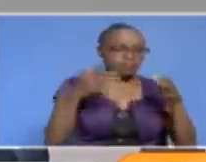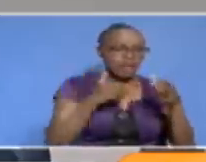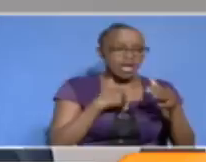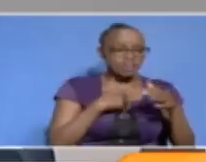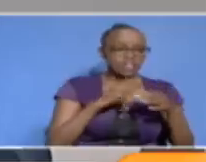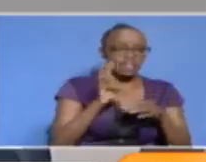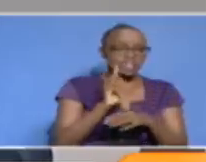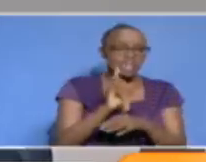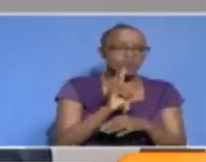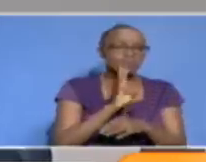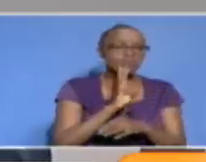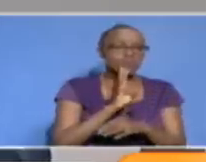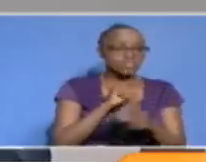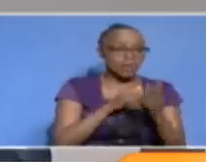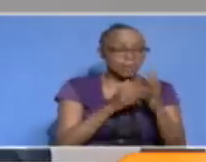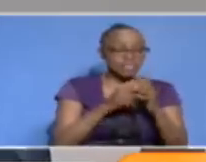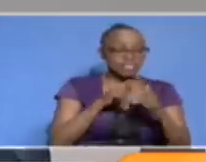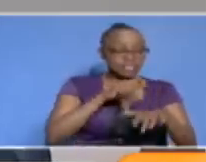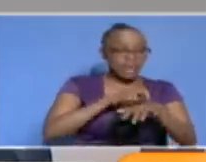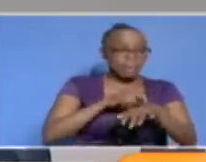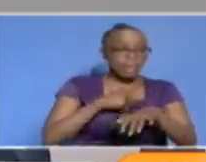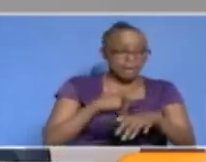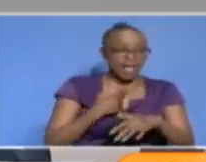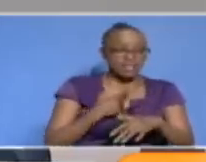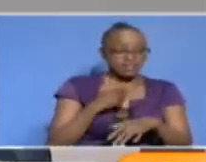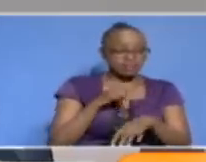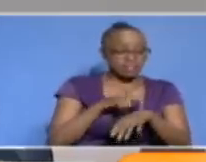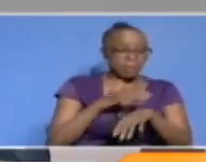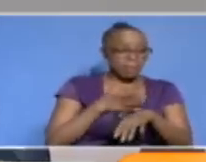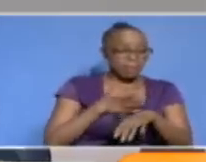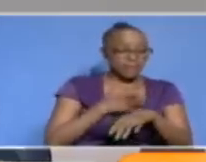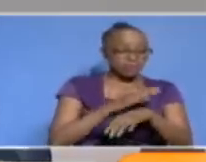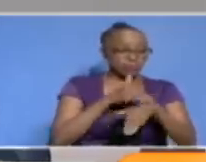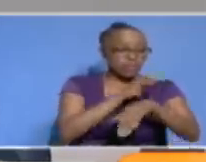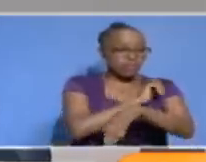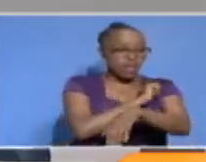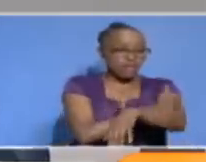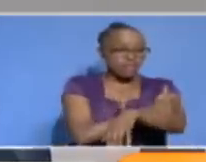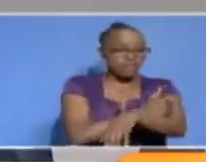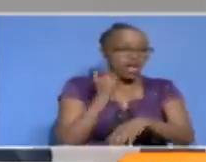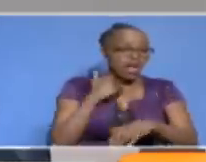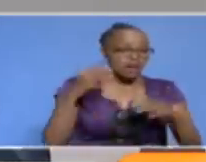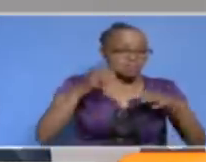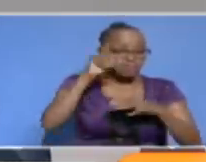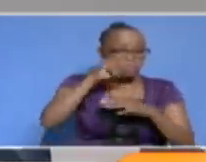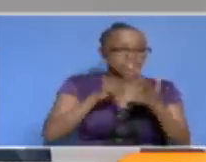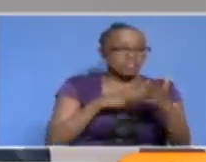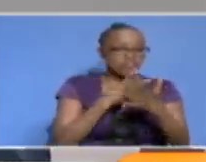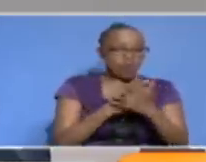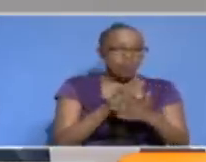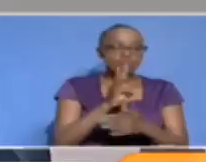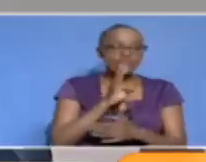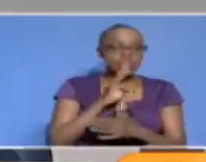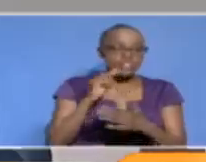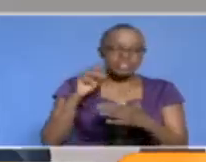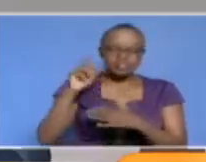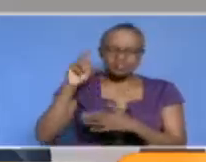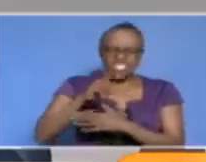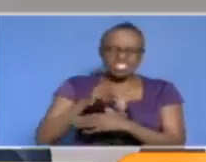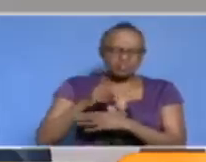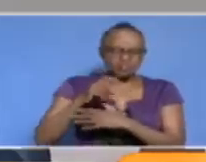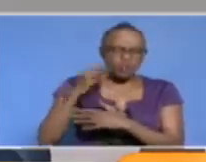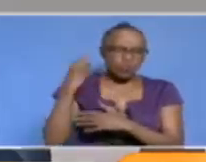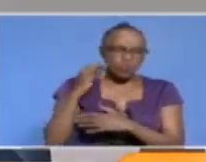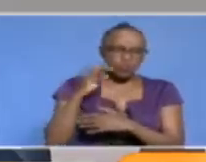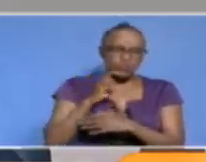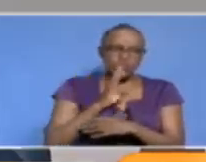Nairobi Water. Mm. So this is my time to stamp authority. Cartels must fall. Water cartels must be jailed. And